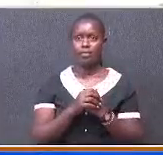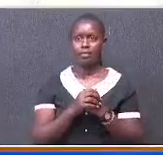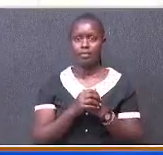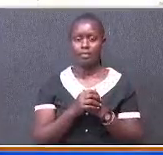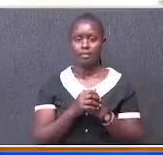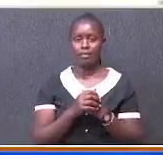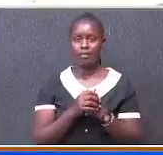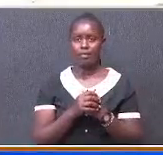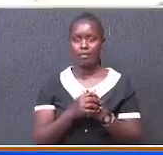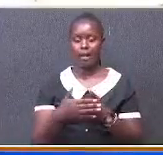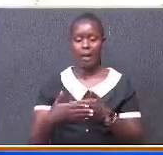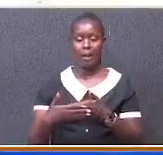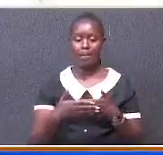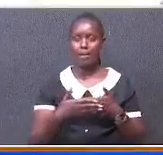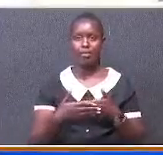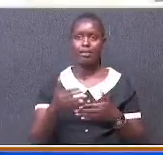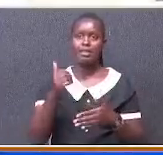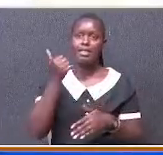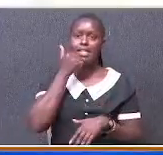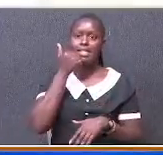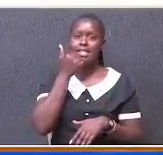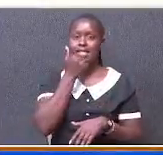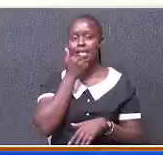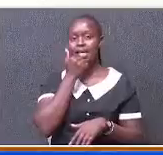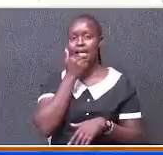pneumonia. Alishikwa na nimuni,